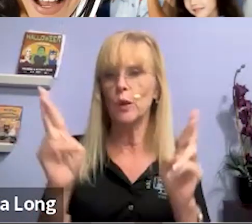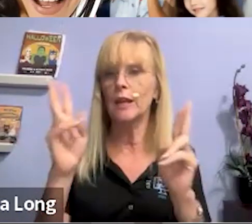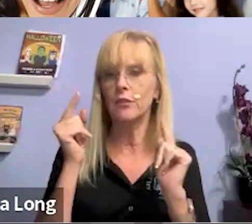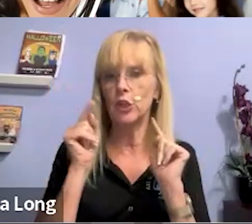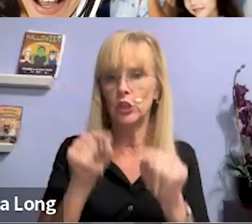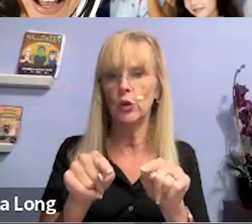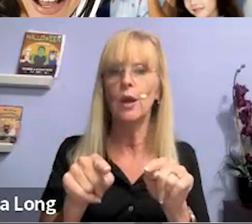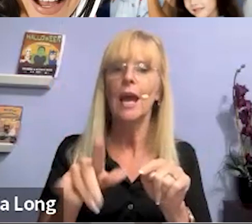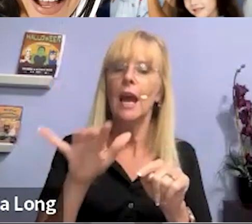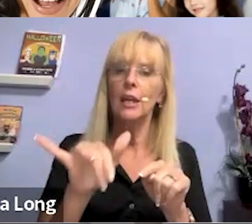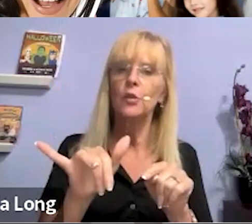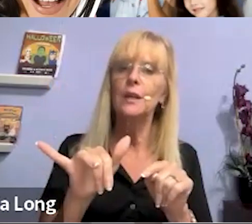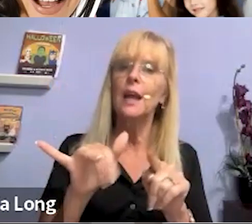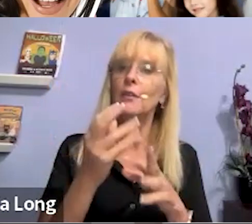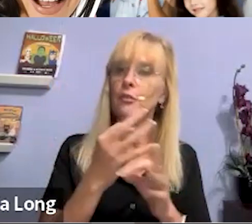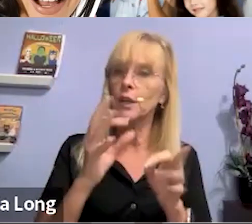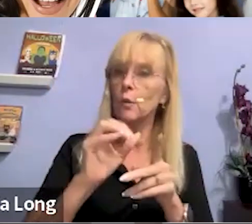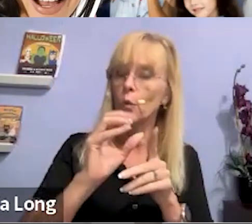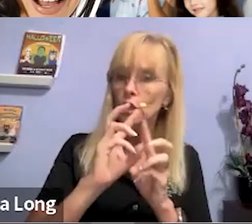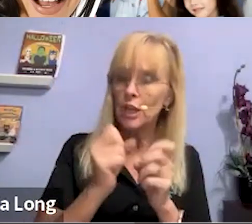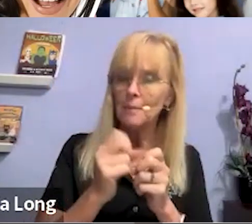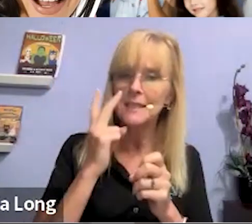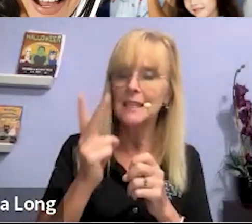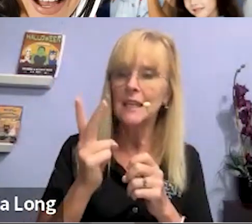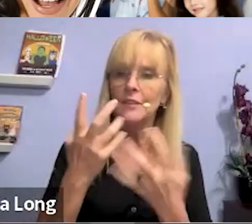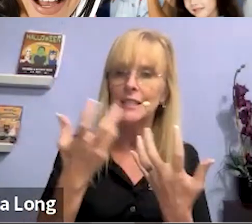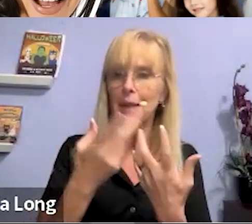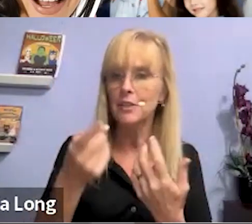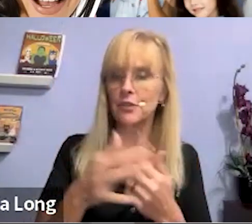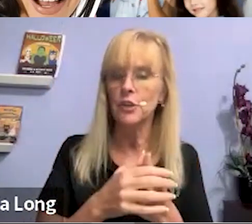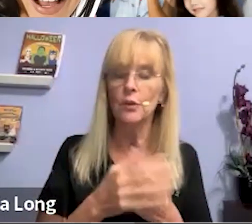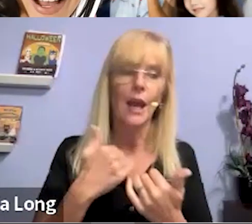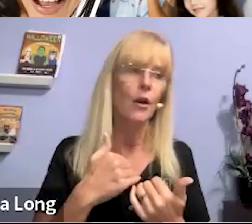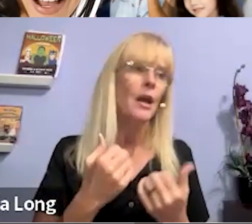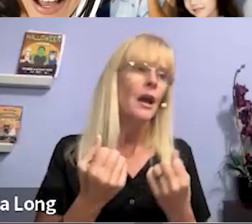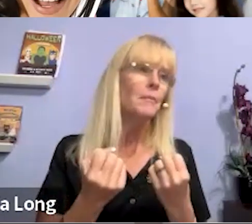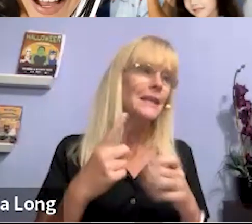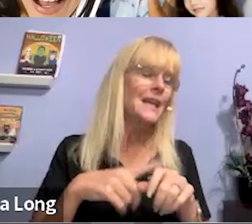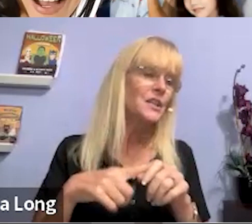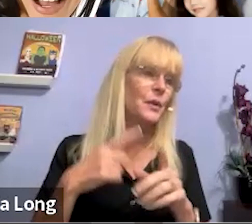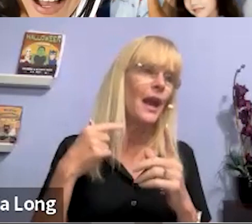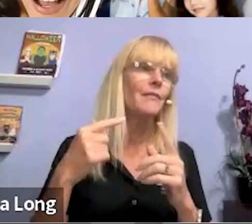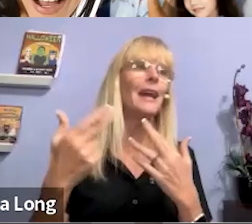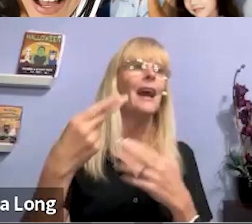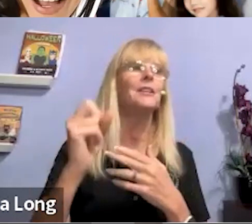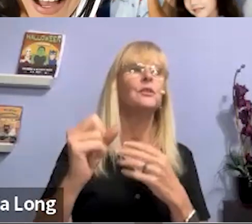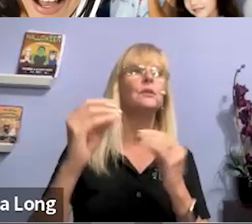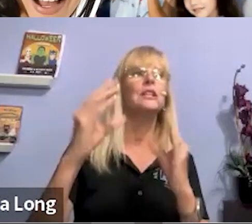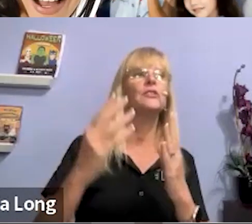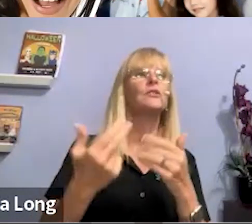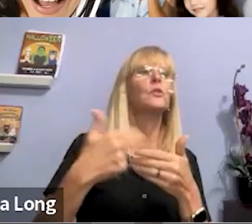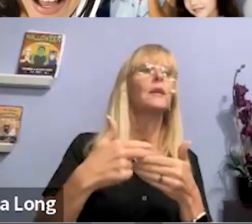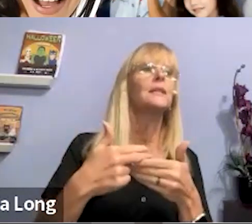much ready for you. And you get a free workshop to see if it's a match for you. Now, many times we have like high